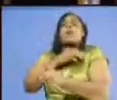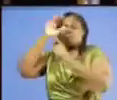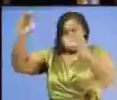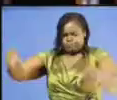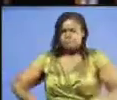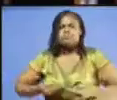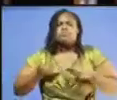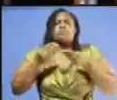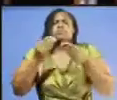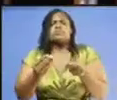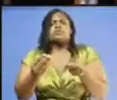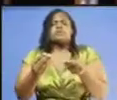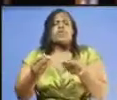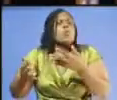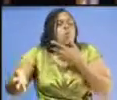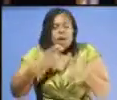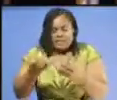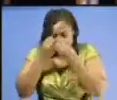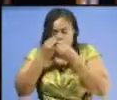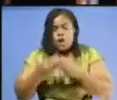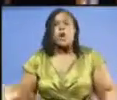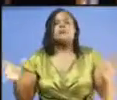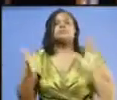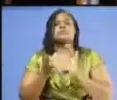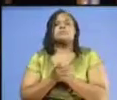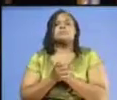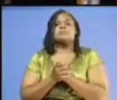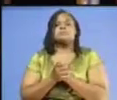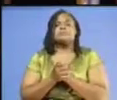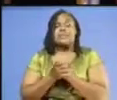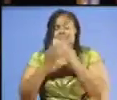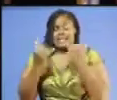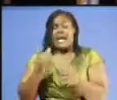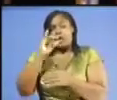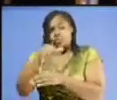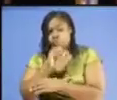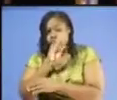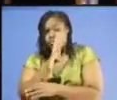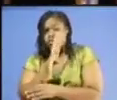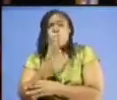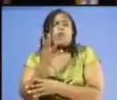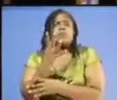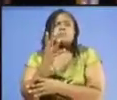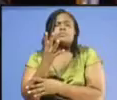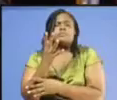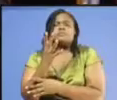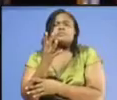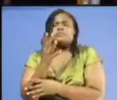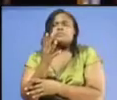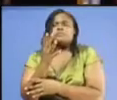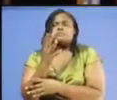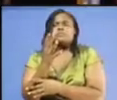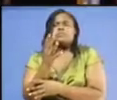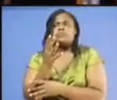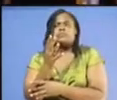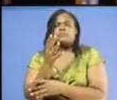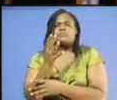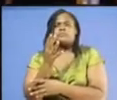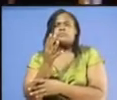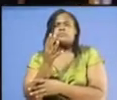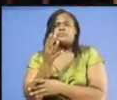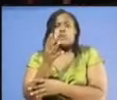restore that which you've lost. So Job got back twice as many